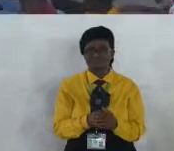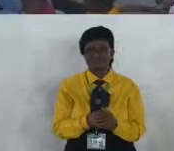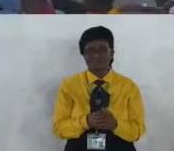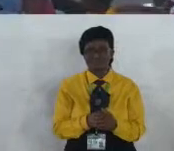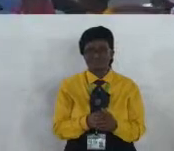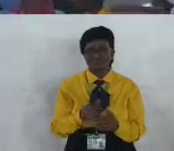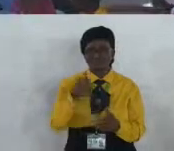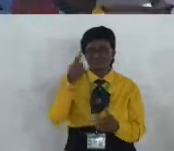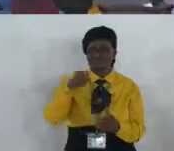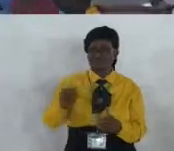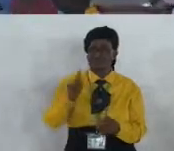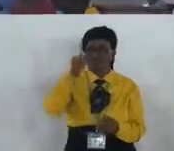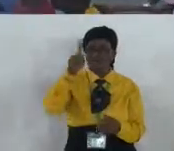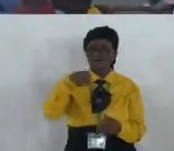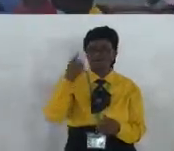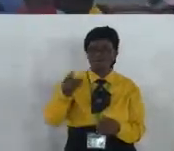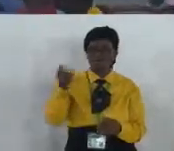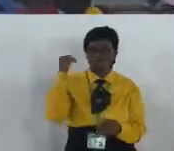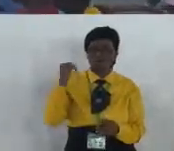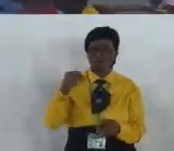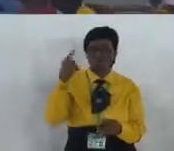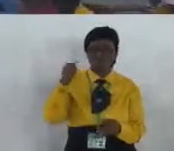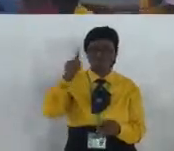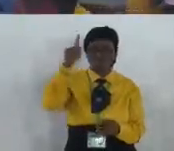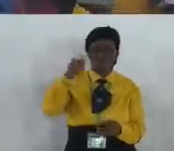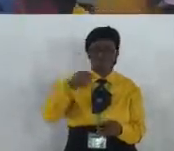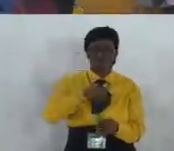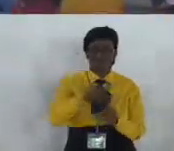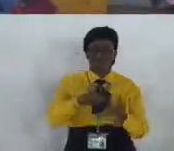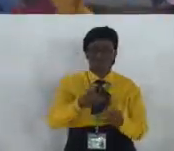The one who was before the heavens were created.